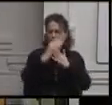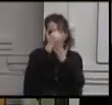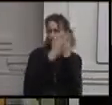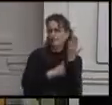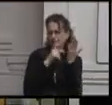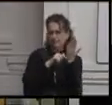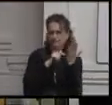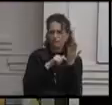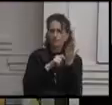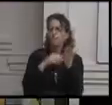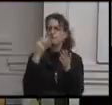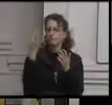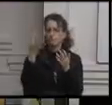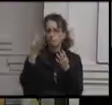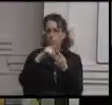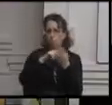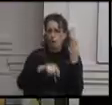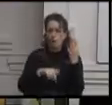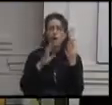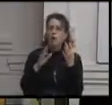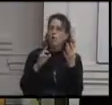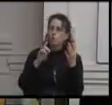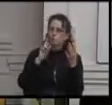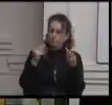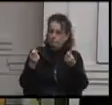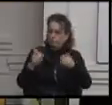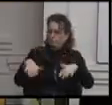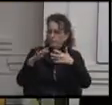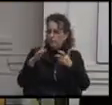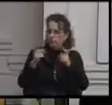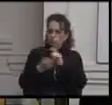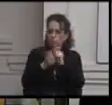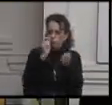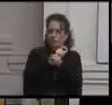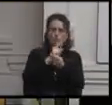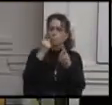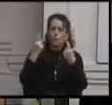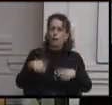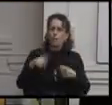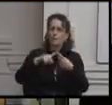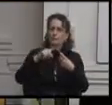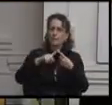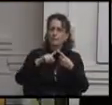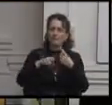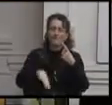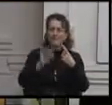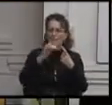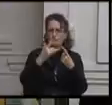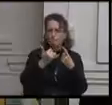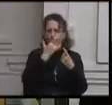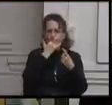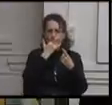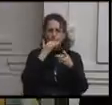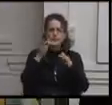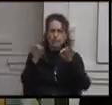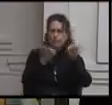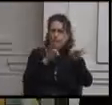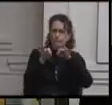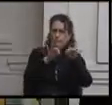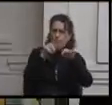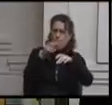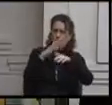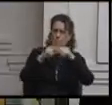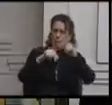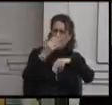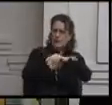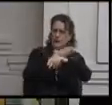were 4 changes to the value of real properties. One was the result of discovery of an inaccuracy in the description of a renovated building